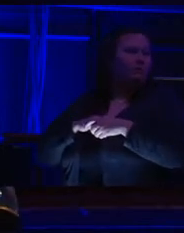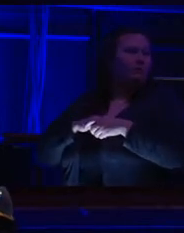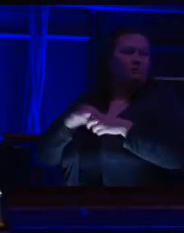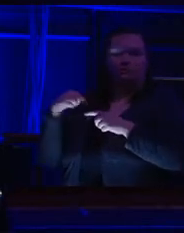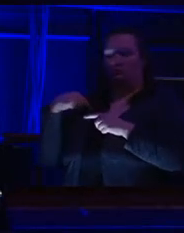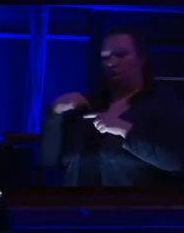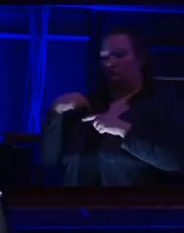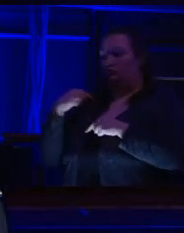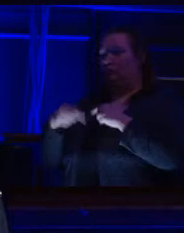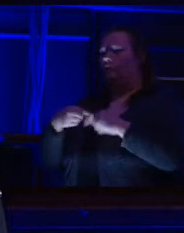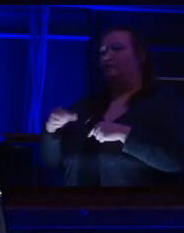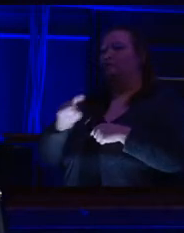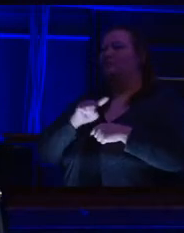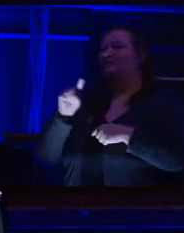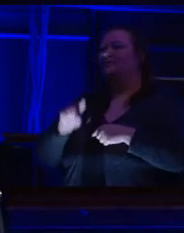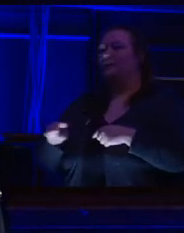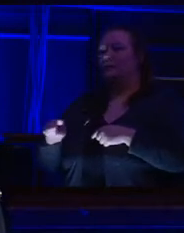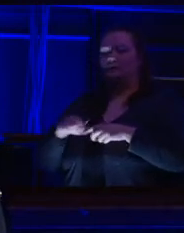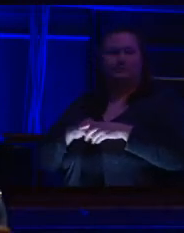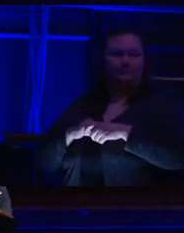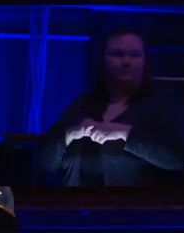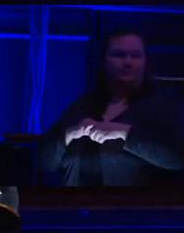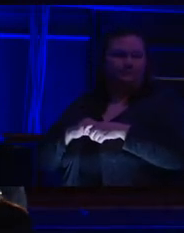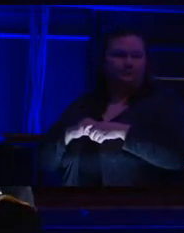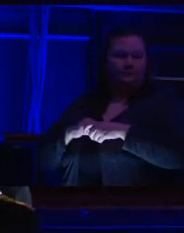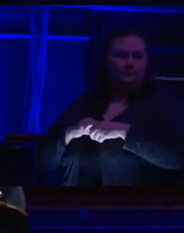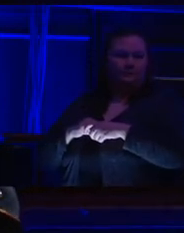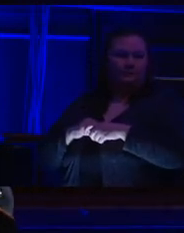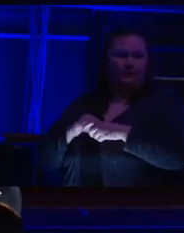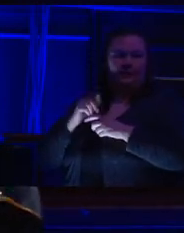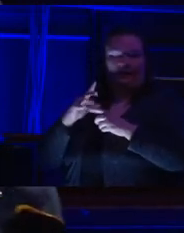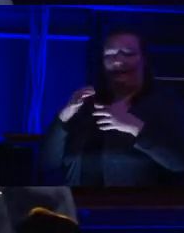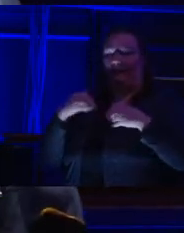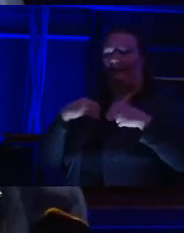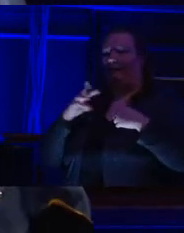Generation Z, is facing a wave of